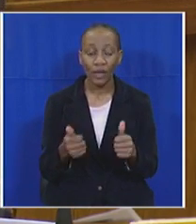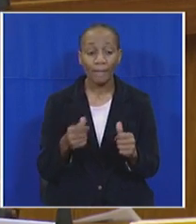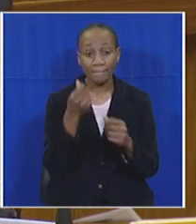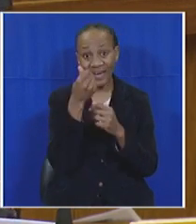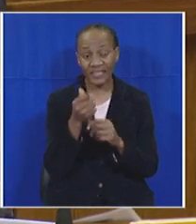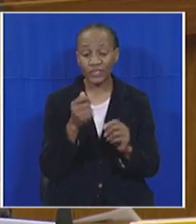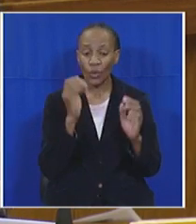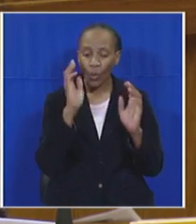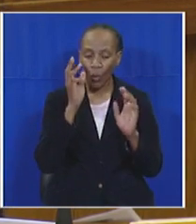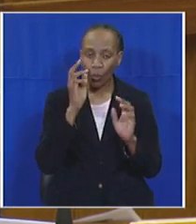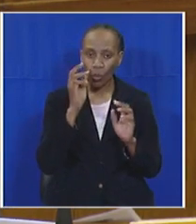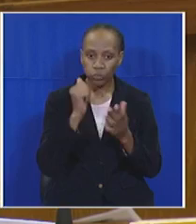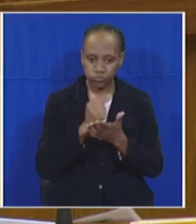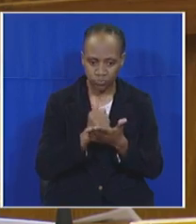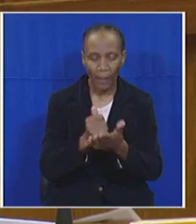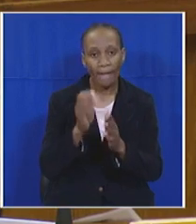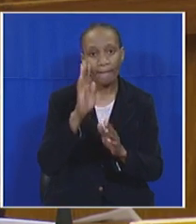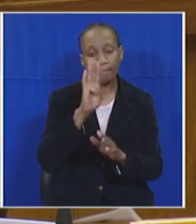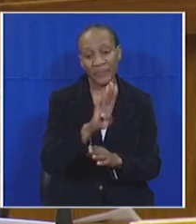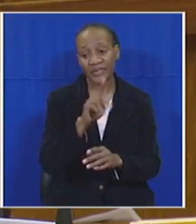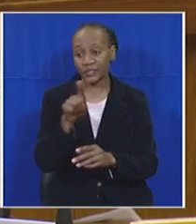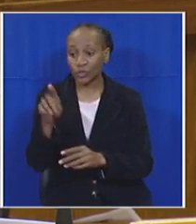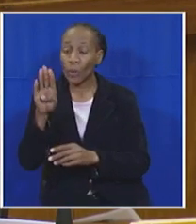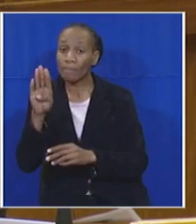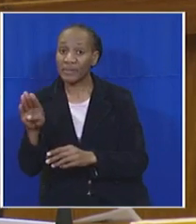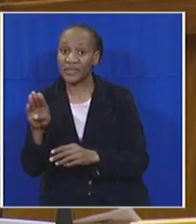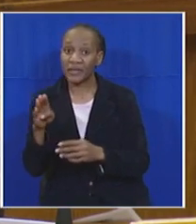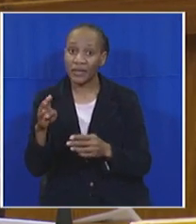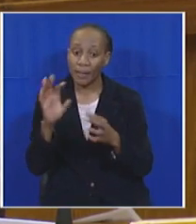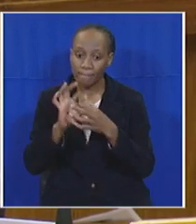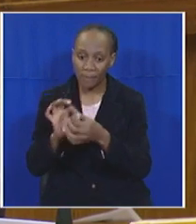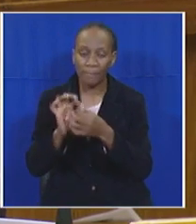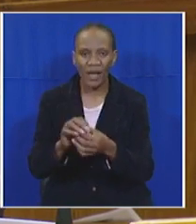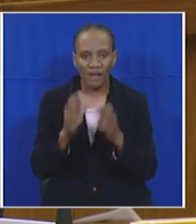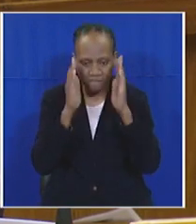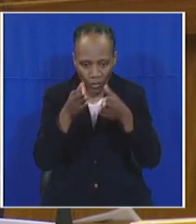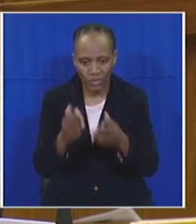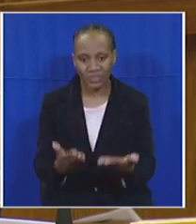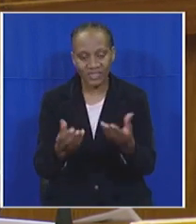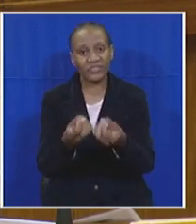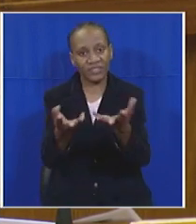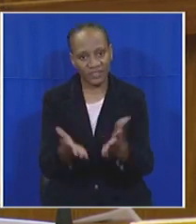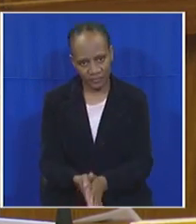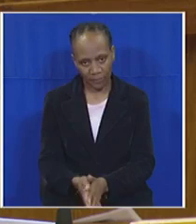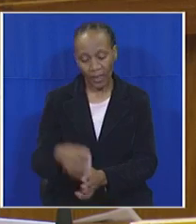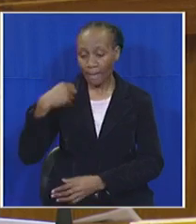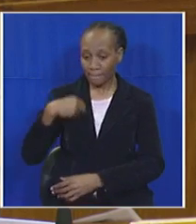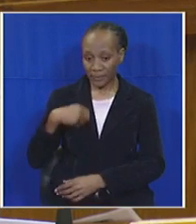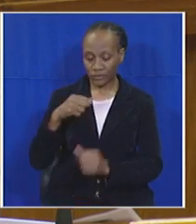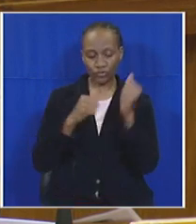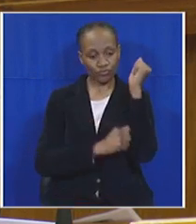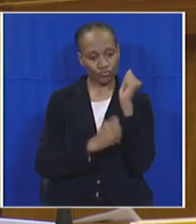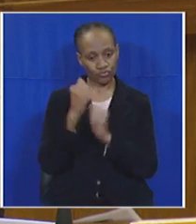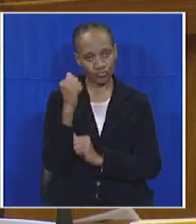the implementation of the B2B intervention in areas of service delivered, municipality infrastructure development,